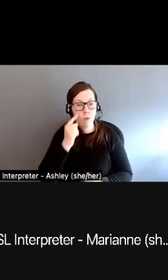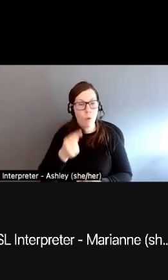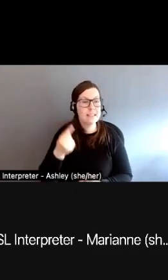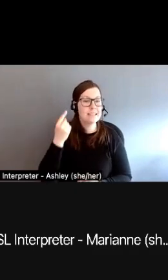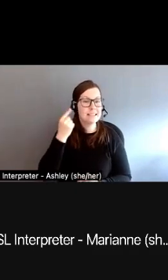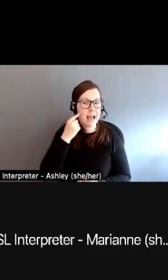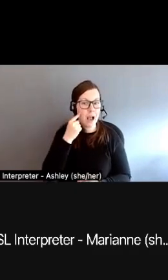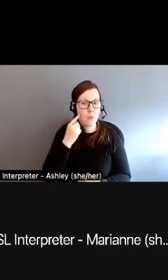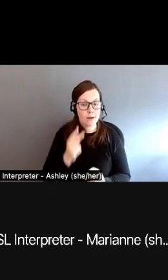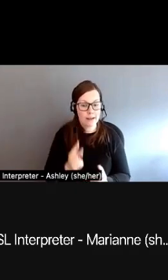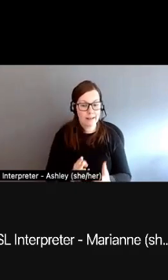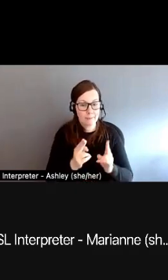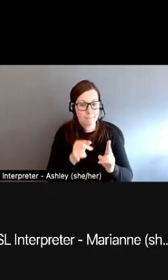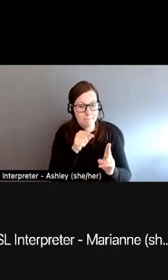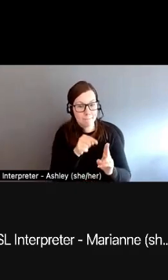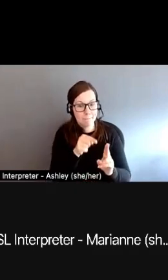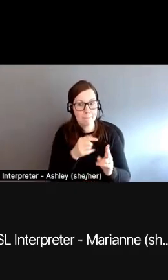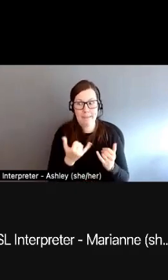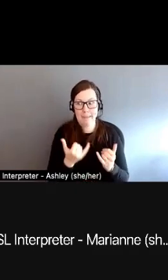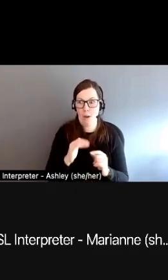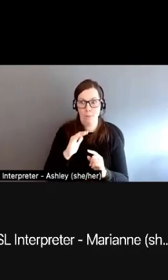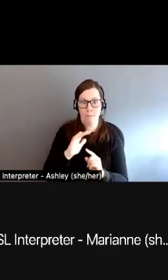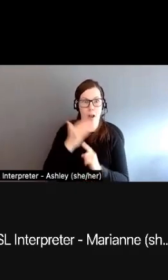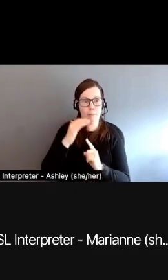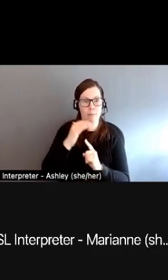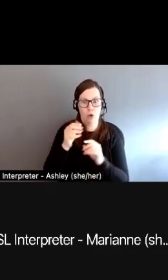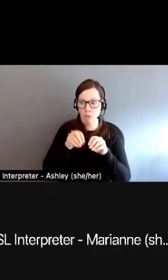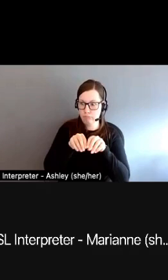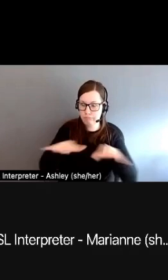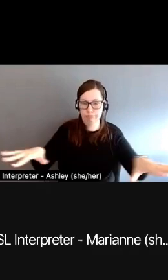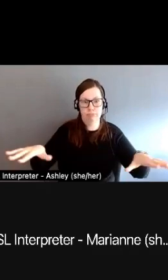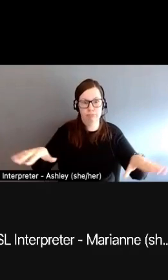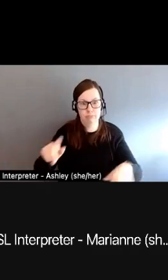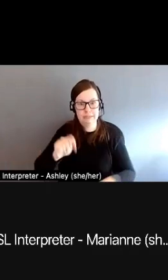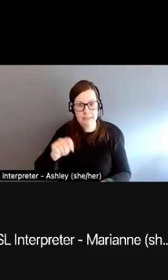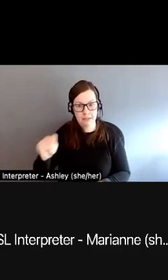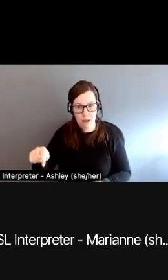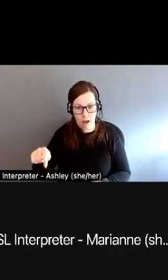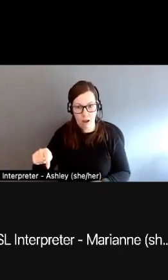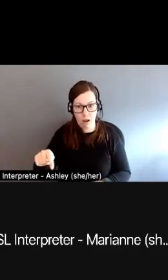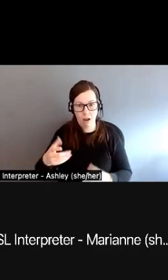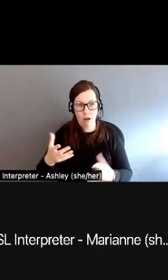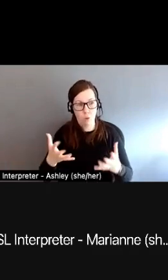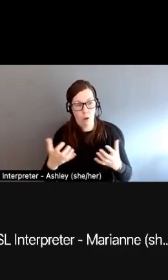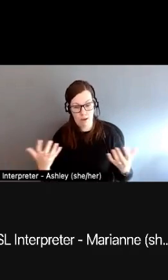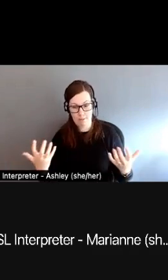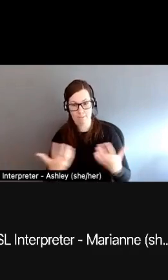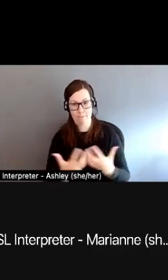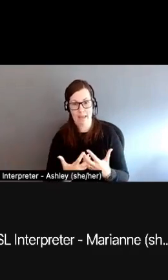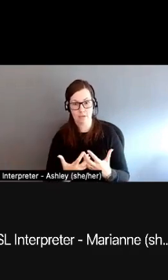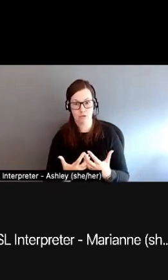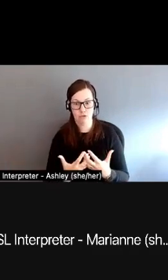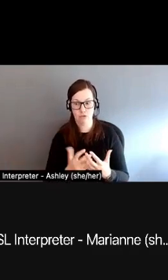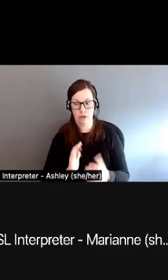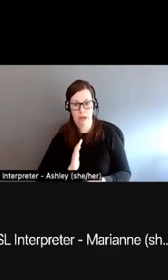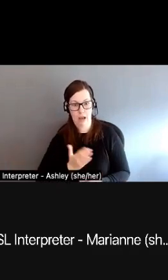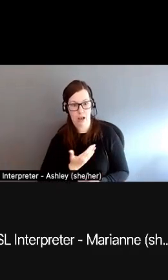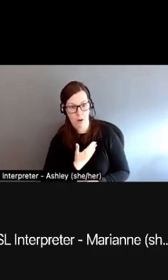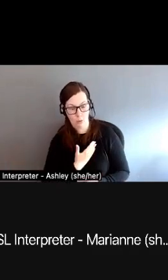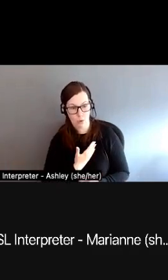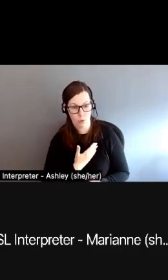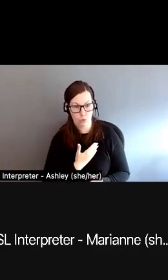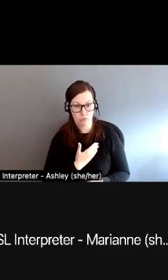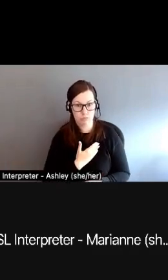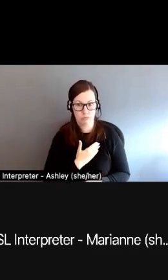would work and was appropriate for the Learning Center, but would still kind of track the attention of young